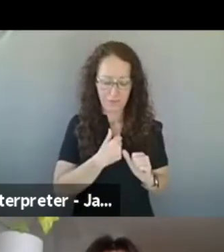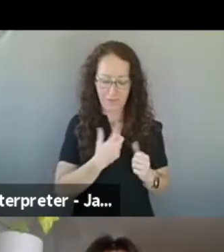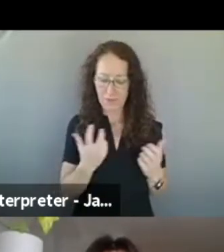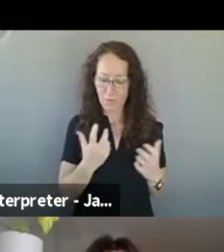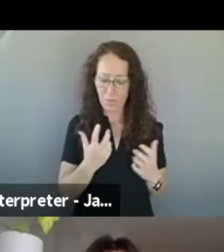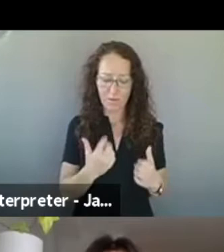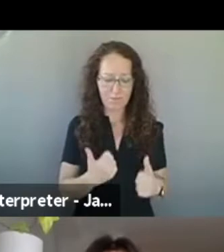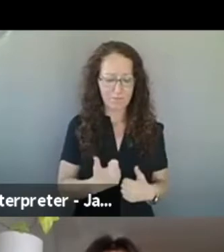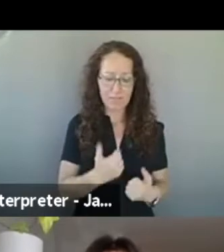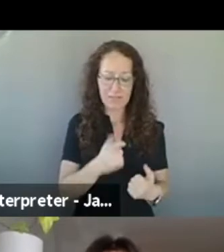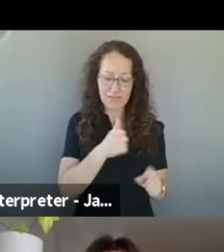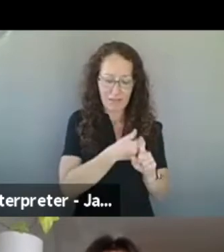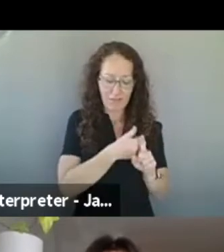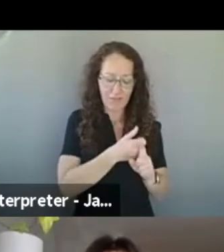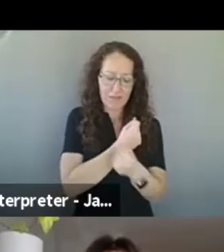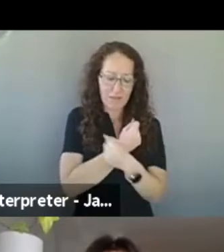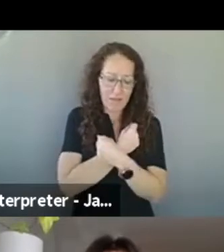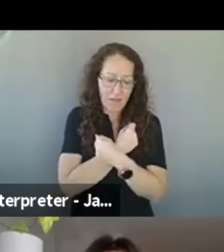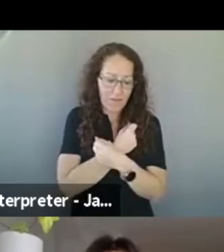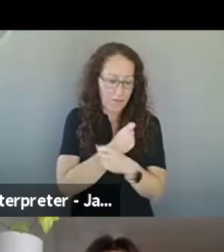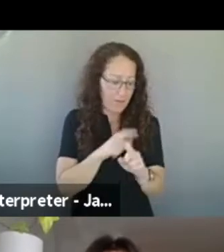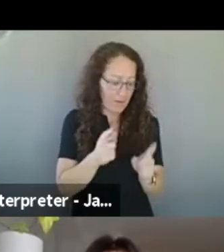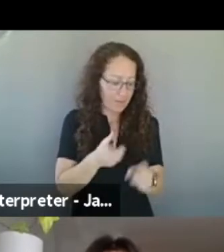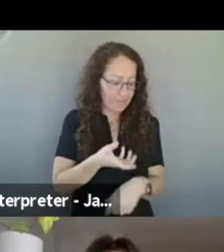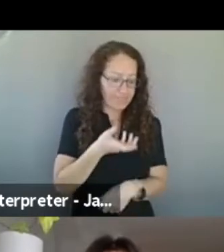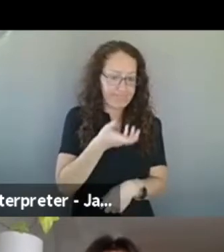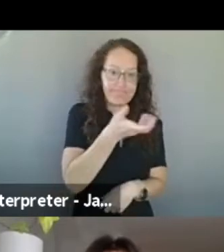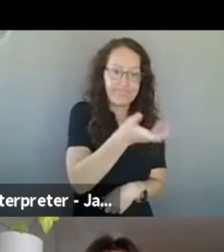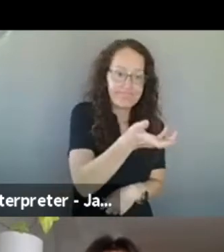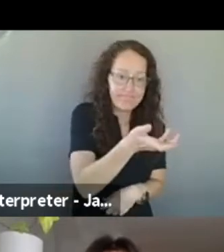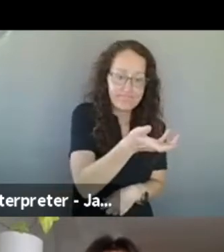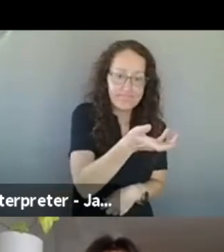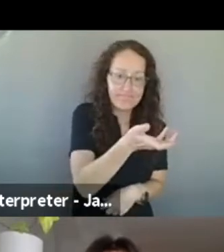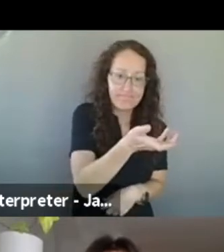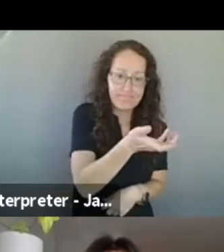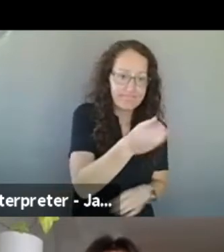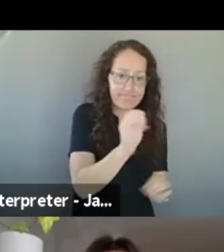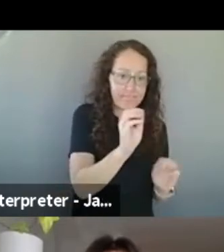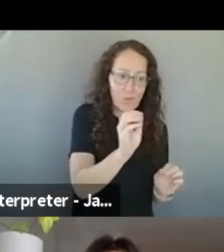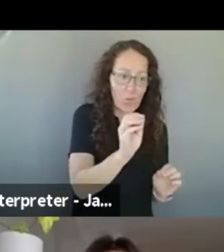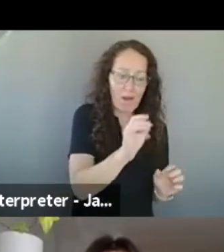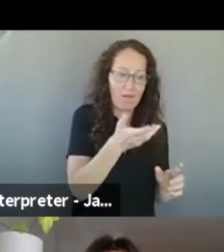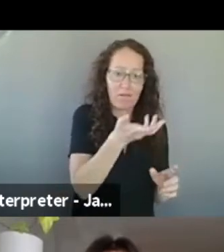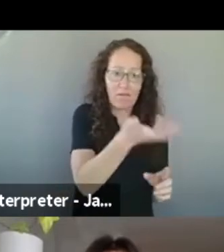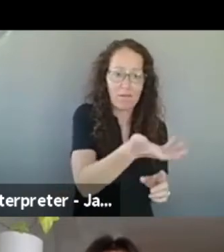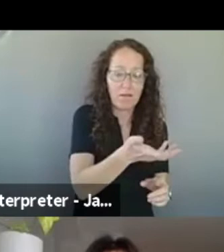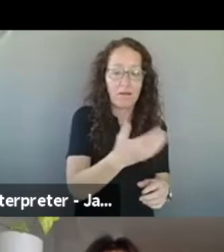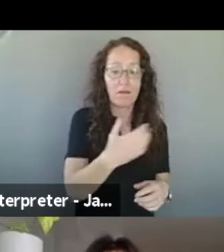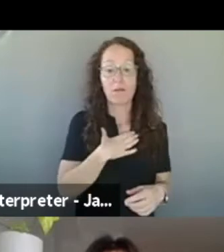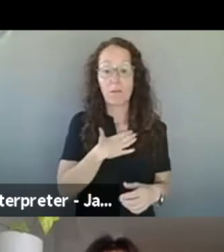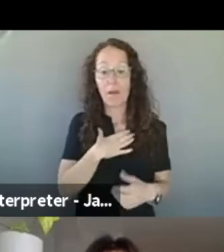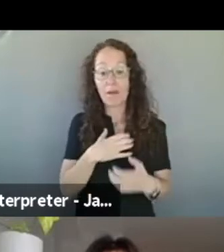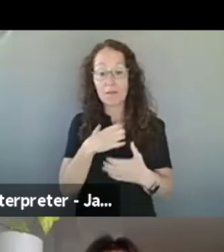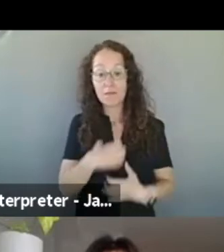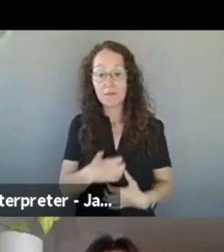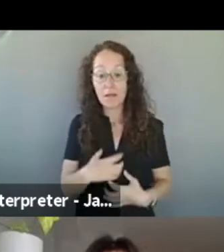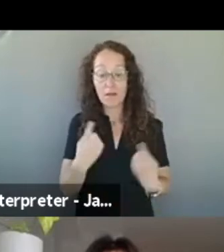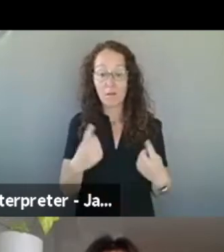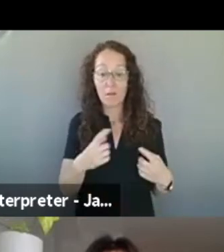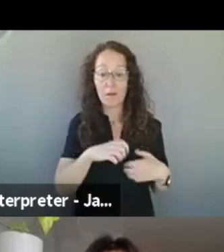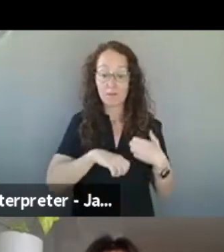And it is my desire that when we grieve, when we make time for it, when